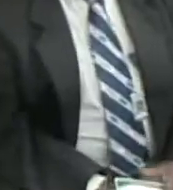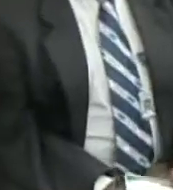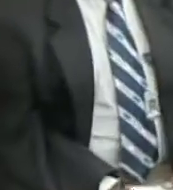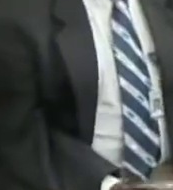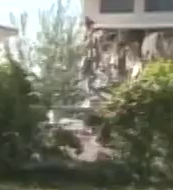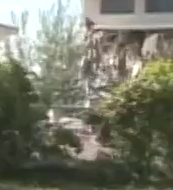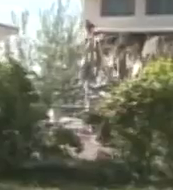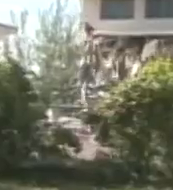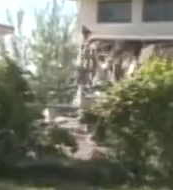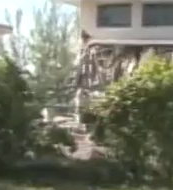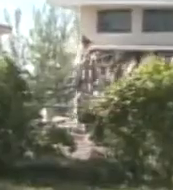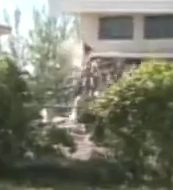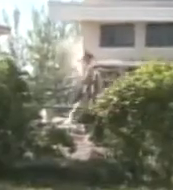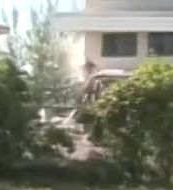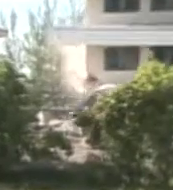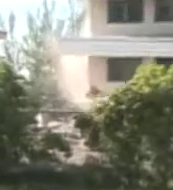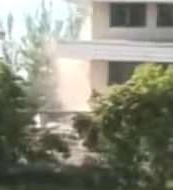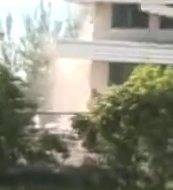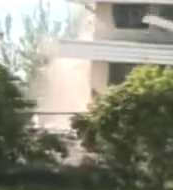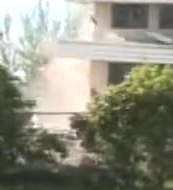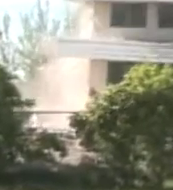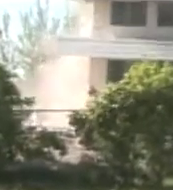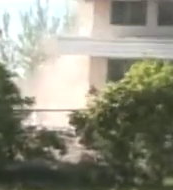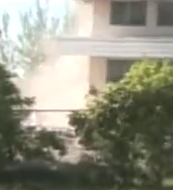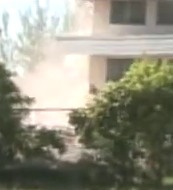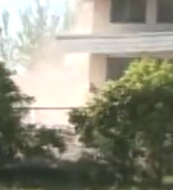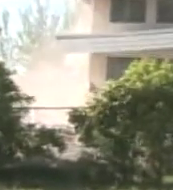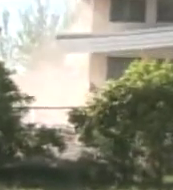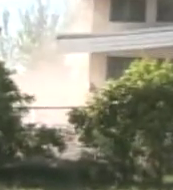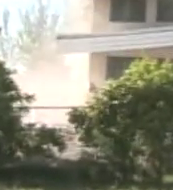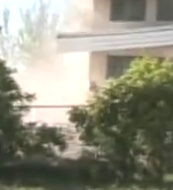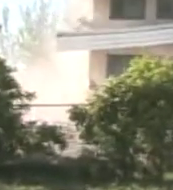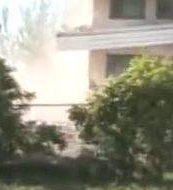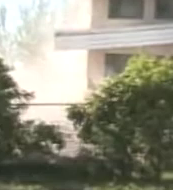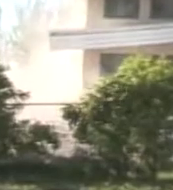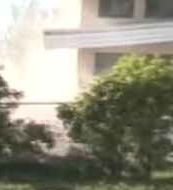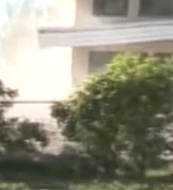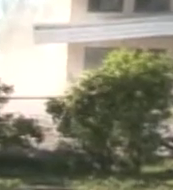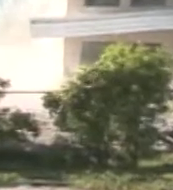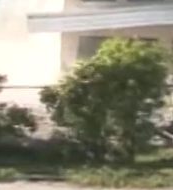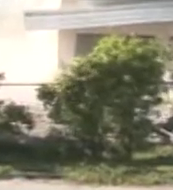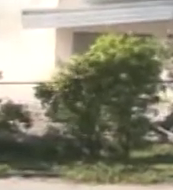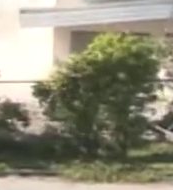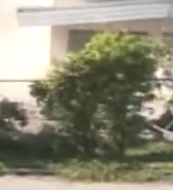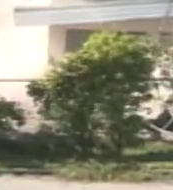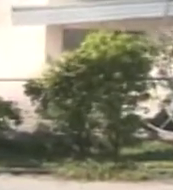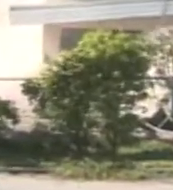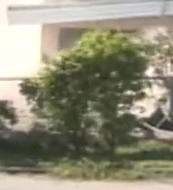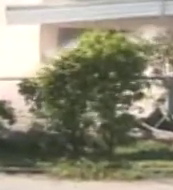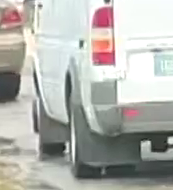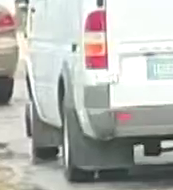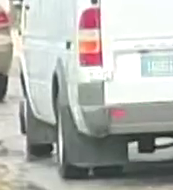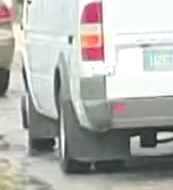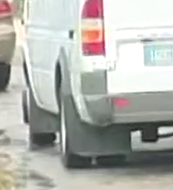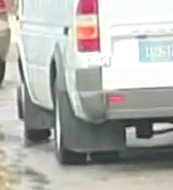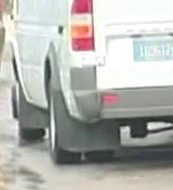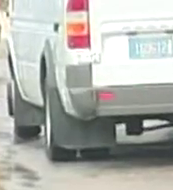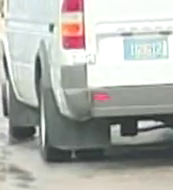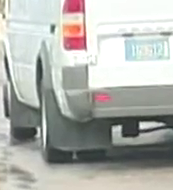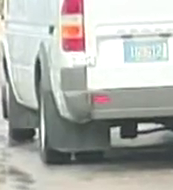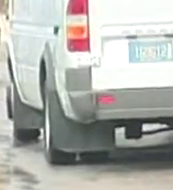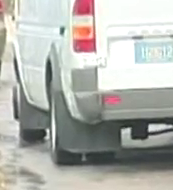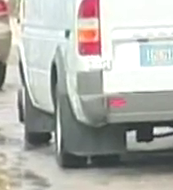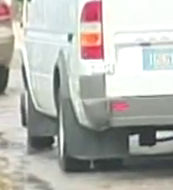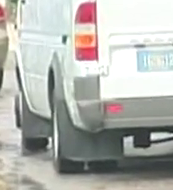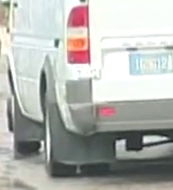Professionals. The Cecil Wallace Whitfield building is no more. Our cameras were there as the walls came tumbling down. And police